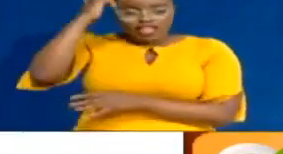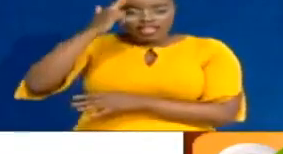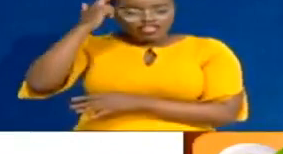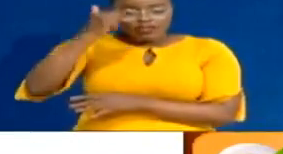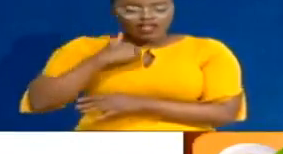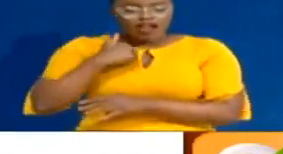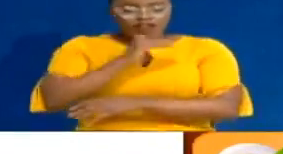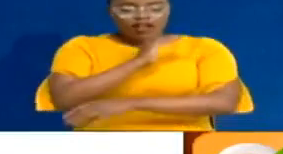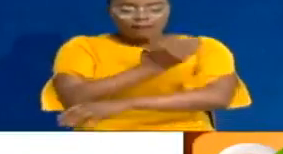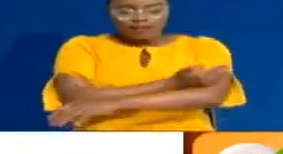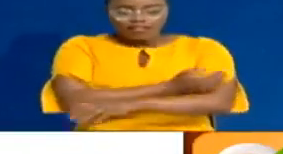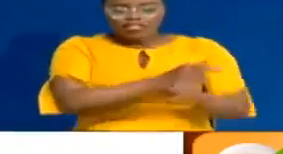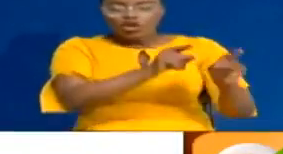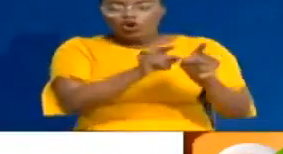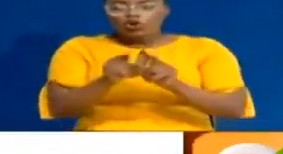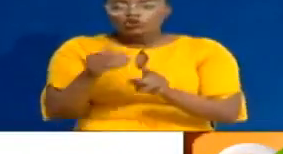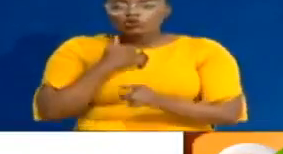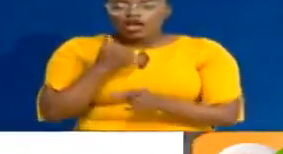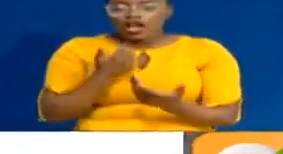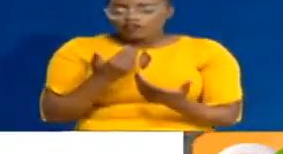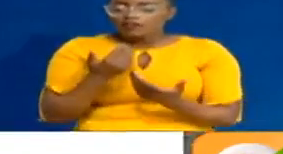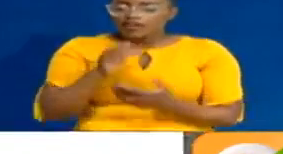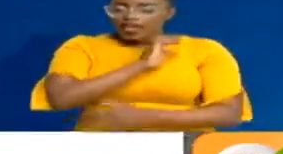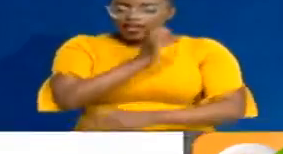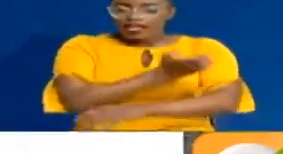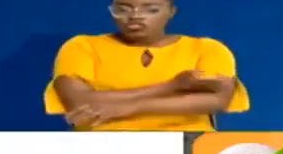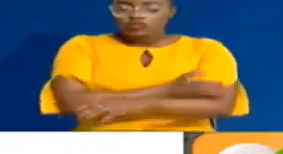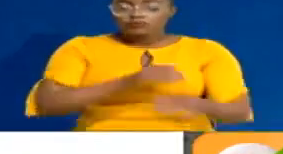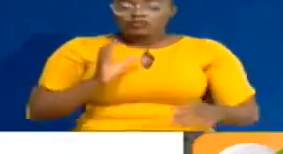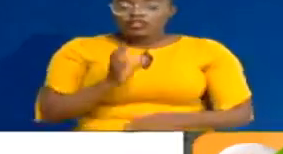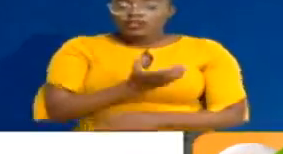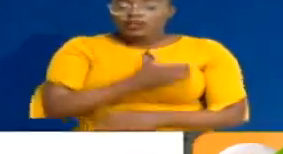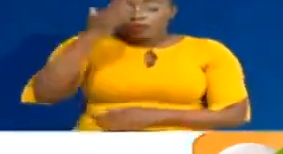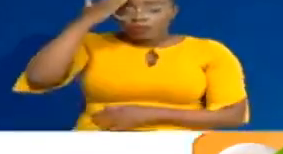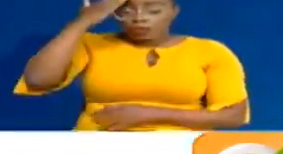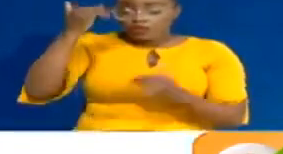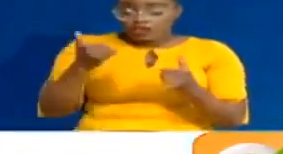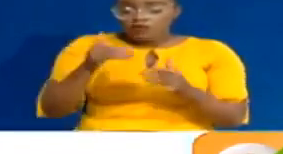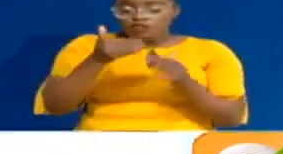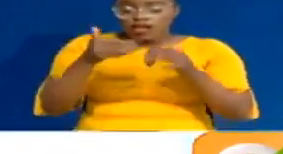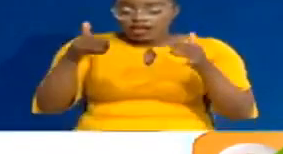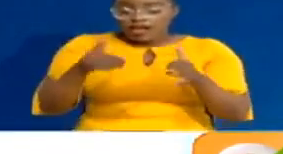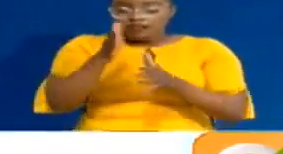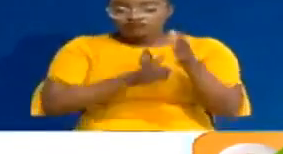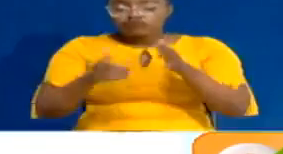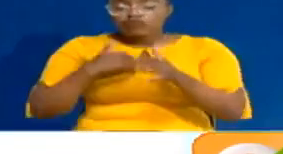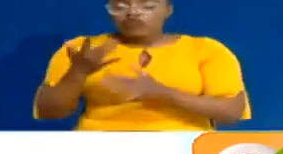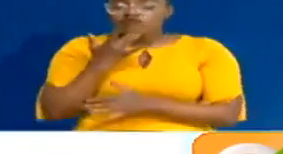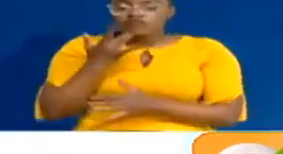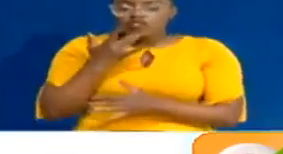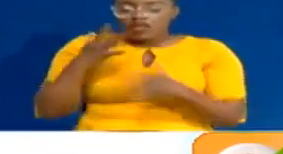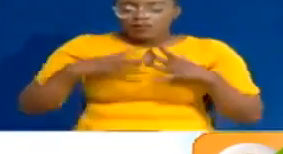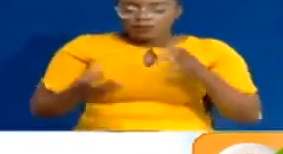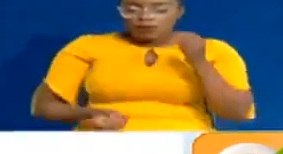have capacity charges and also deemed energy. The committee reckons the current arrangement favors the producers